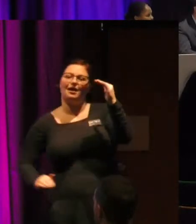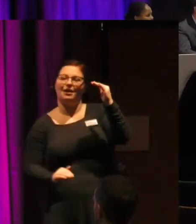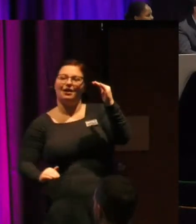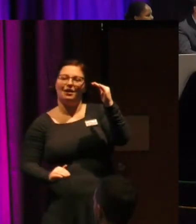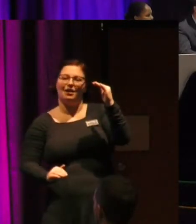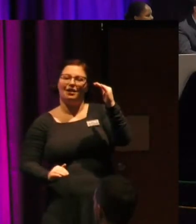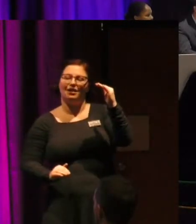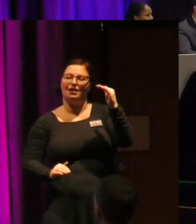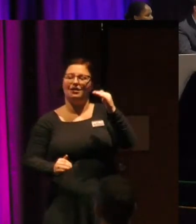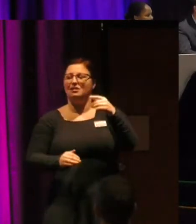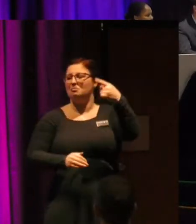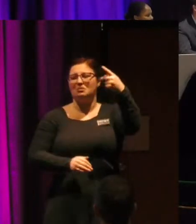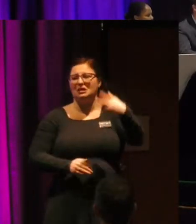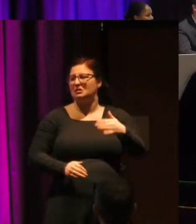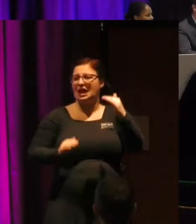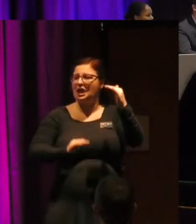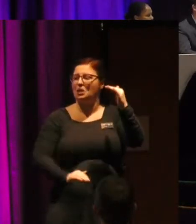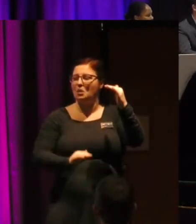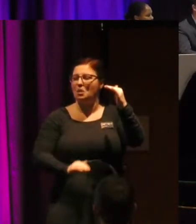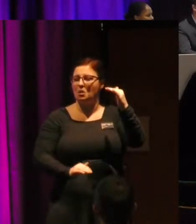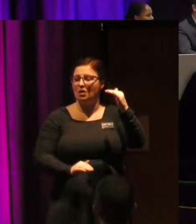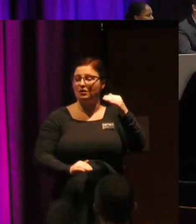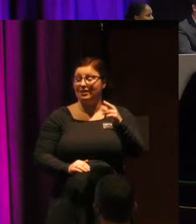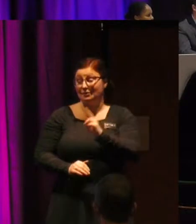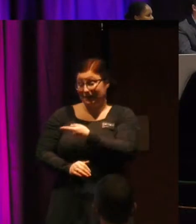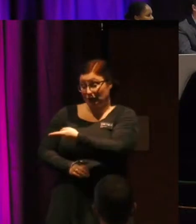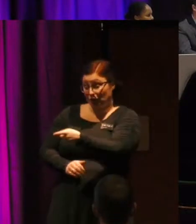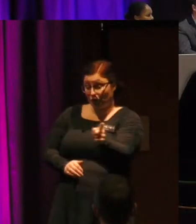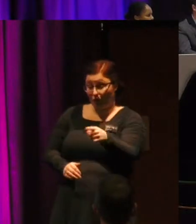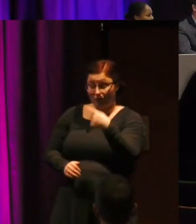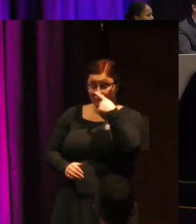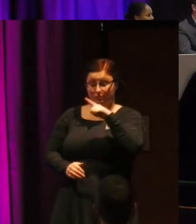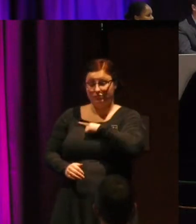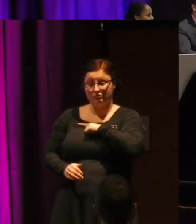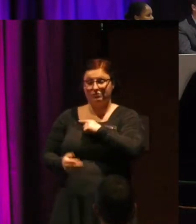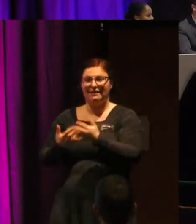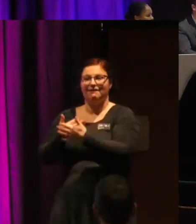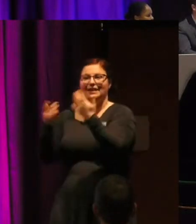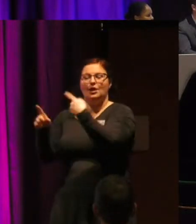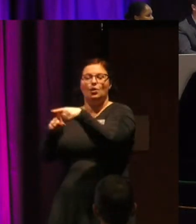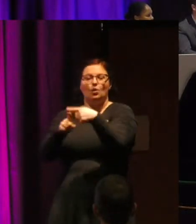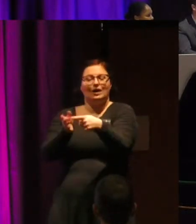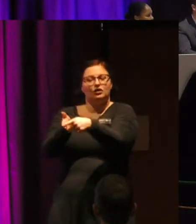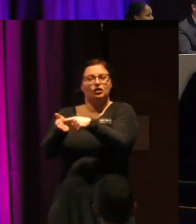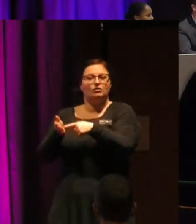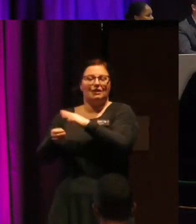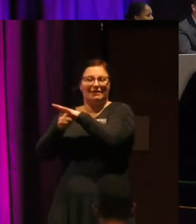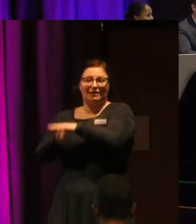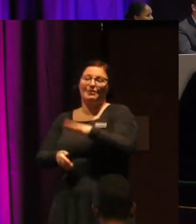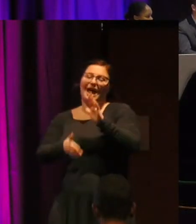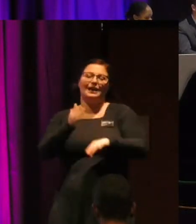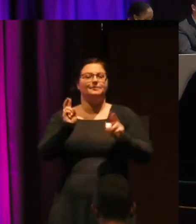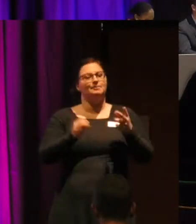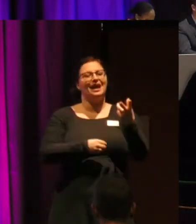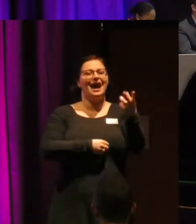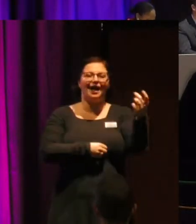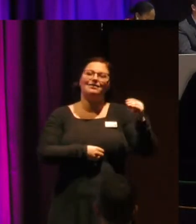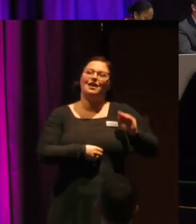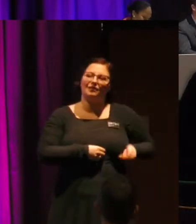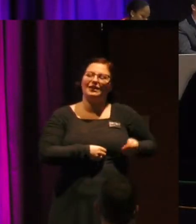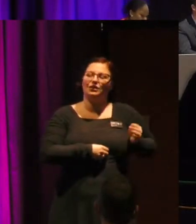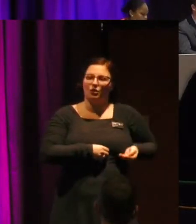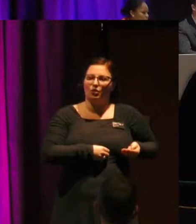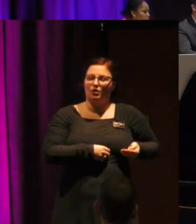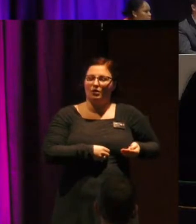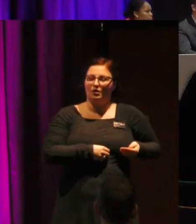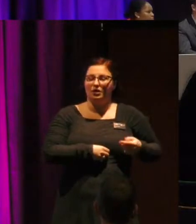issues we consider at the beginning, when they're actually facing multiple discrimination that I would say that other women perhaps don't face in the same way.